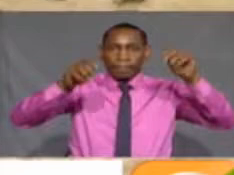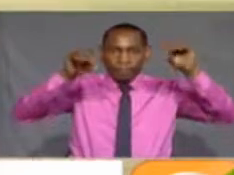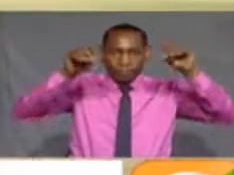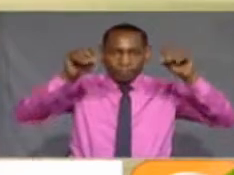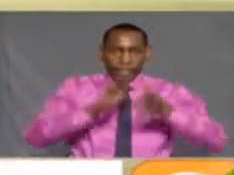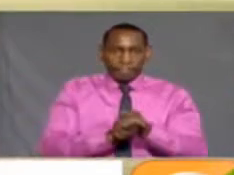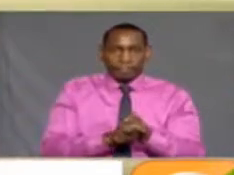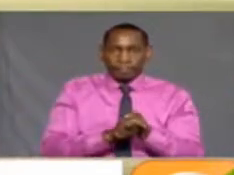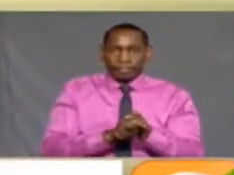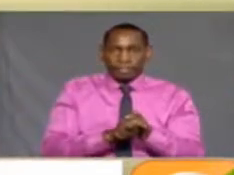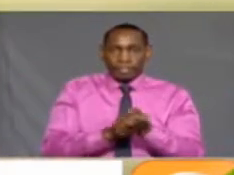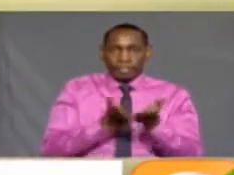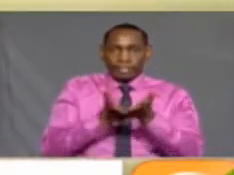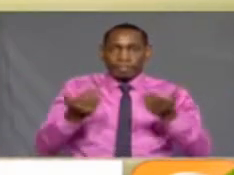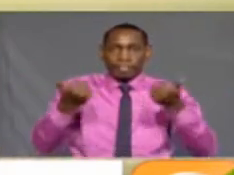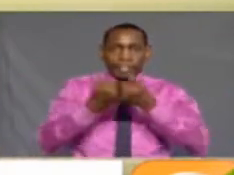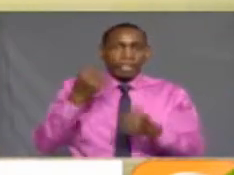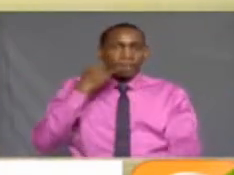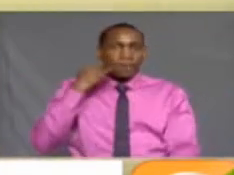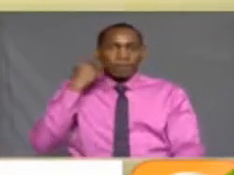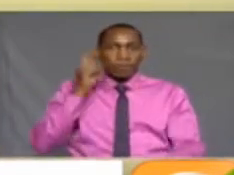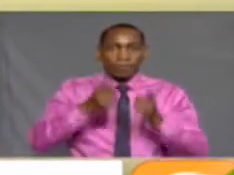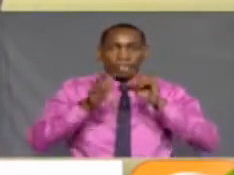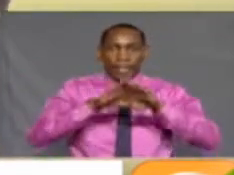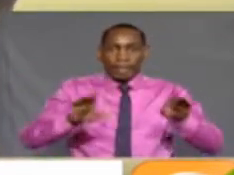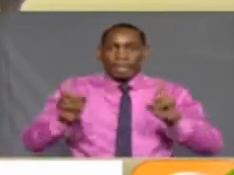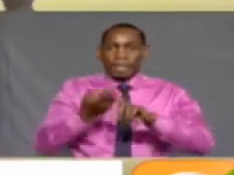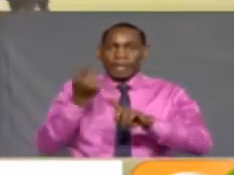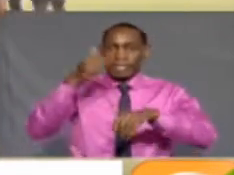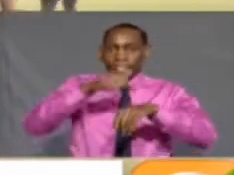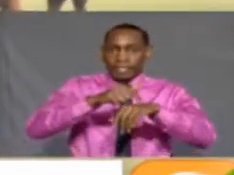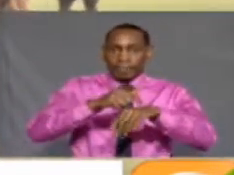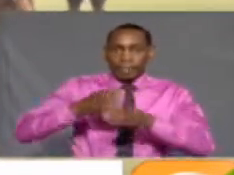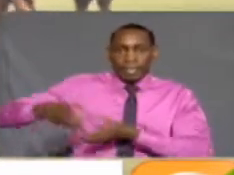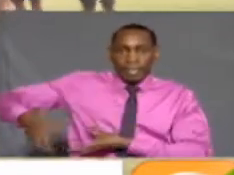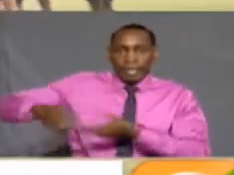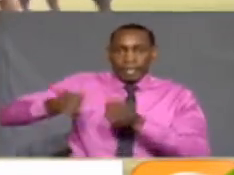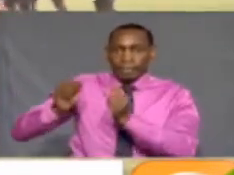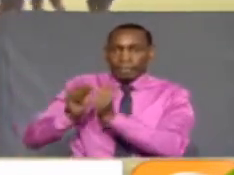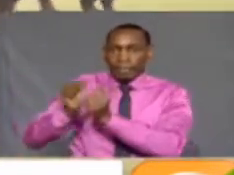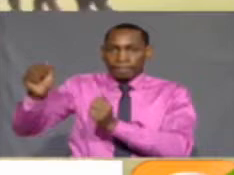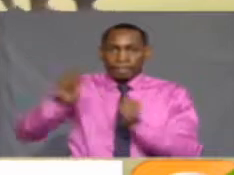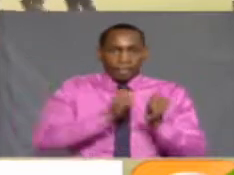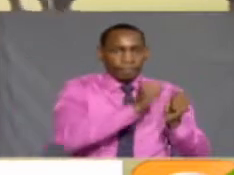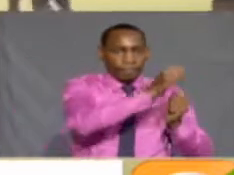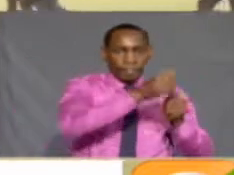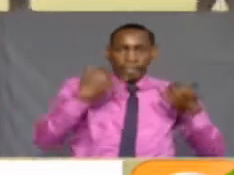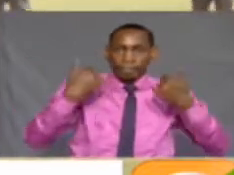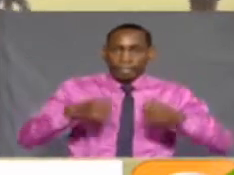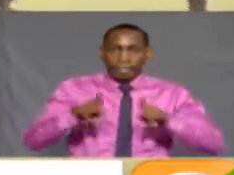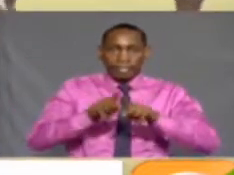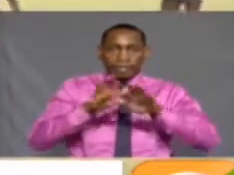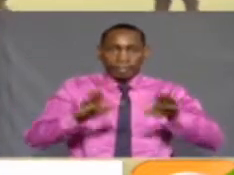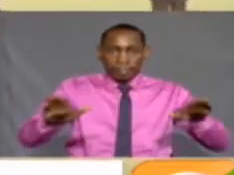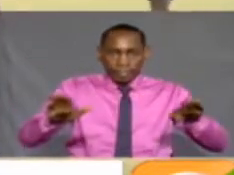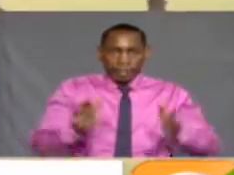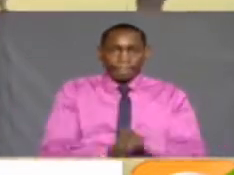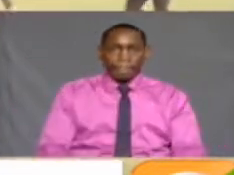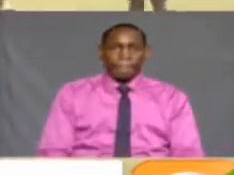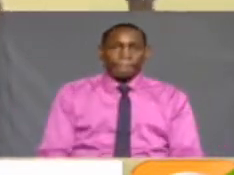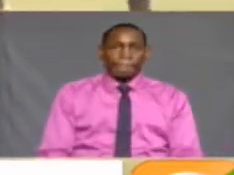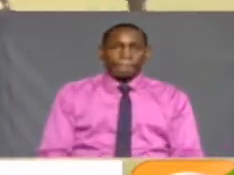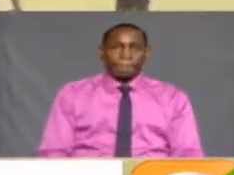qualifiers. Saturday's match at the Nakuru Athletics Club will be the first time a Rugby 15s game will be played in the area in decades.